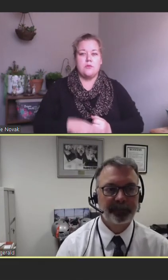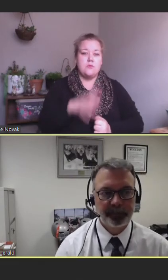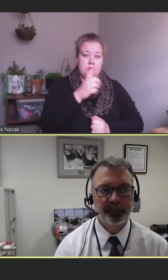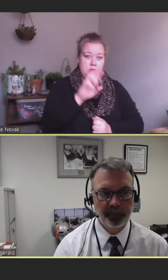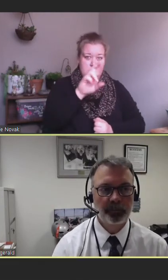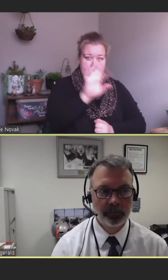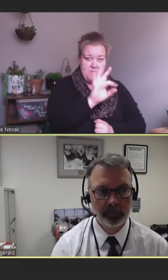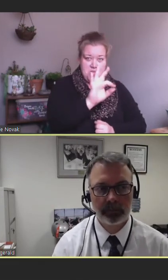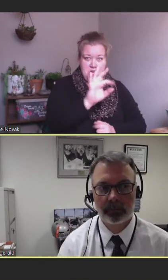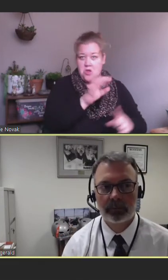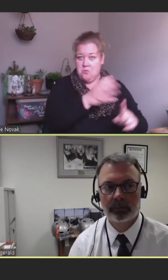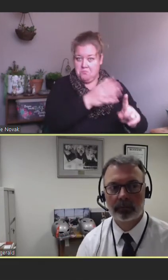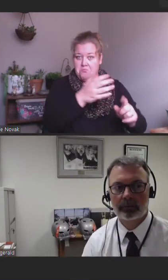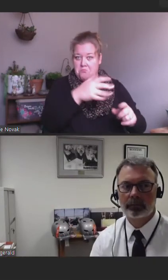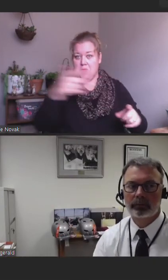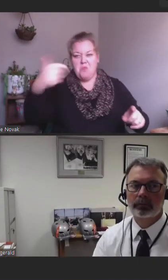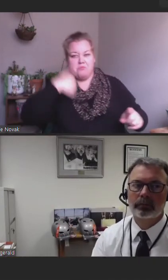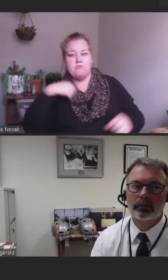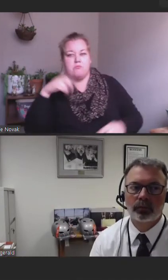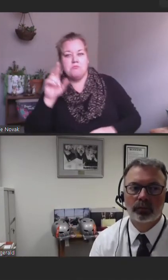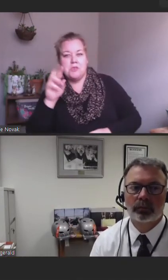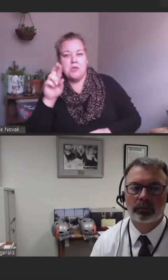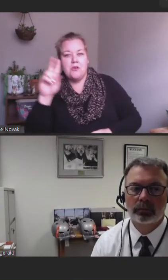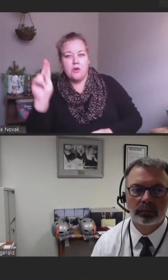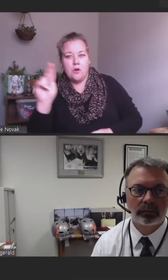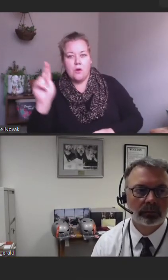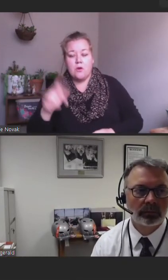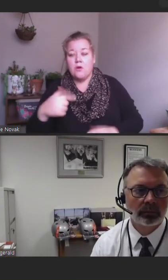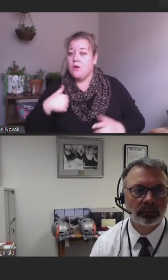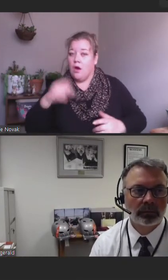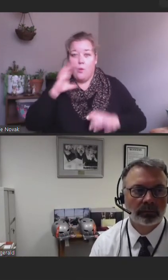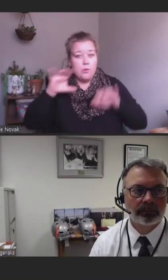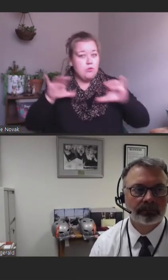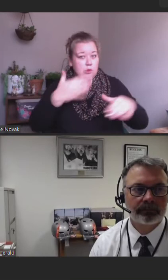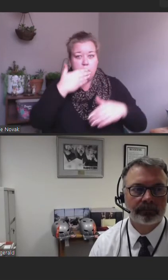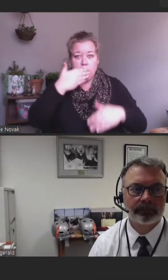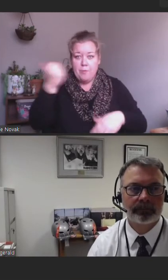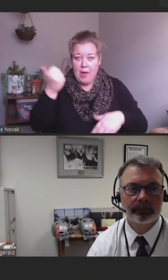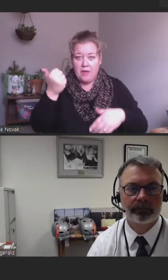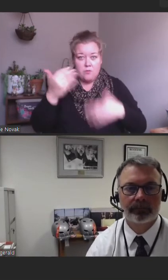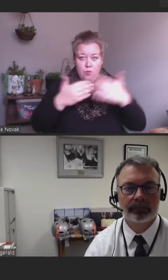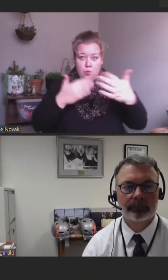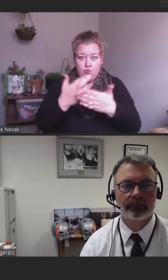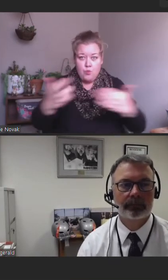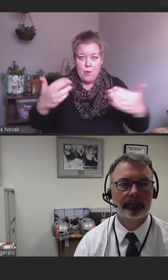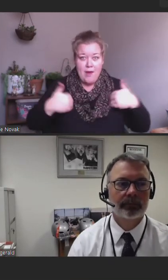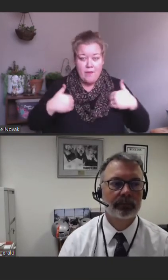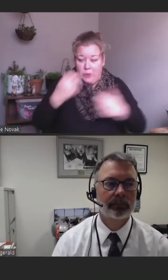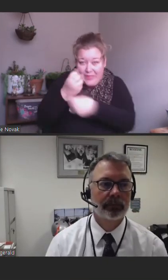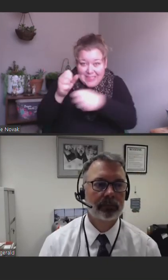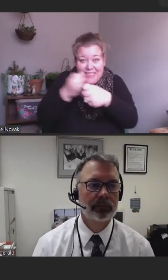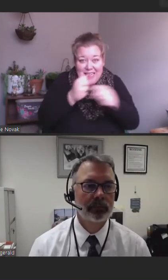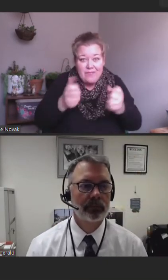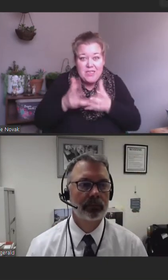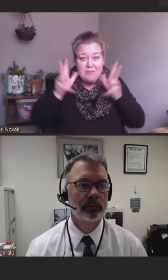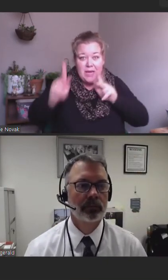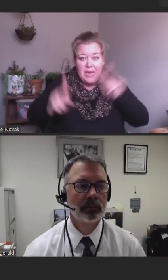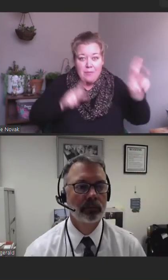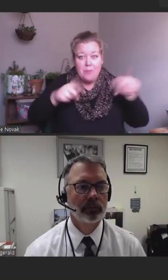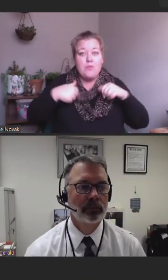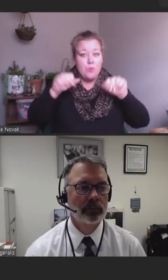Dr. Fitzgerald can jump in. We do the best with the resources we have, save as many people as we have. We have,